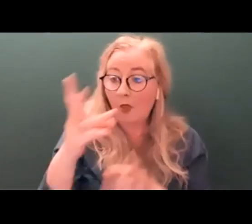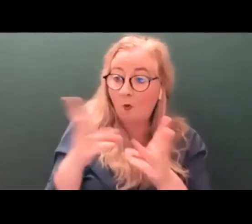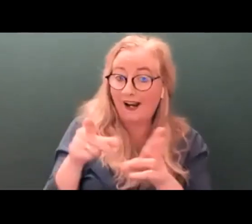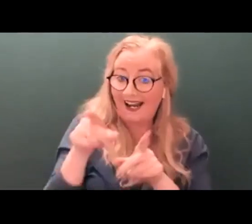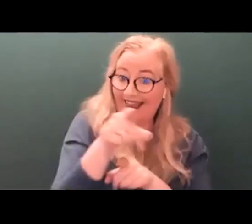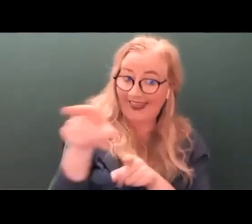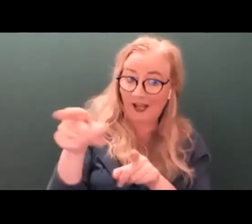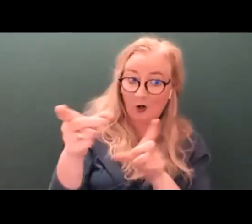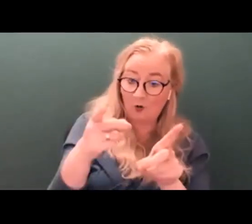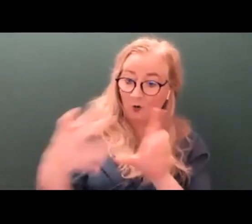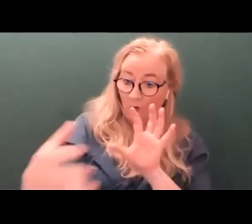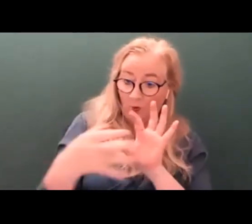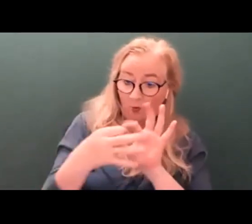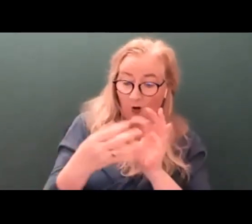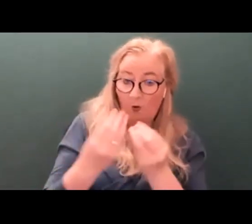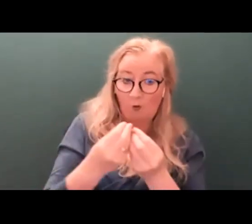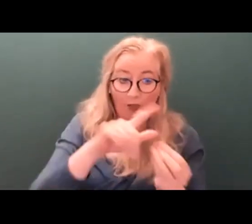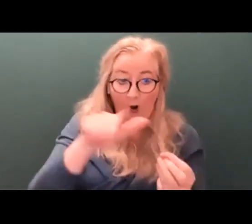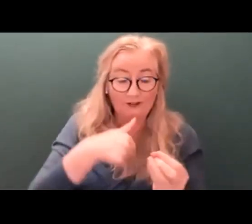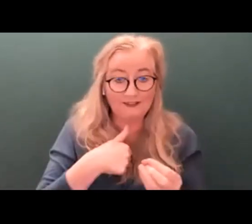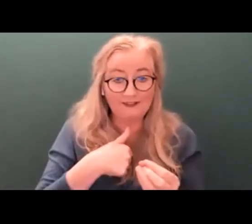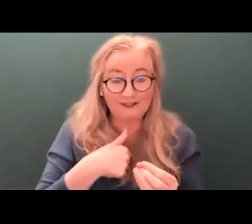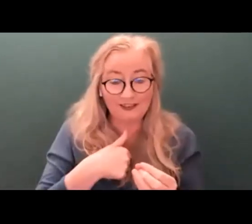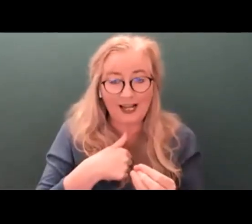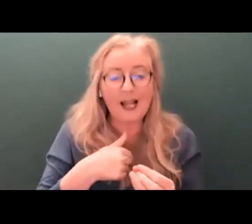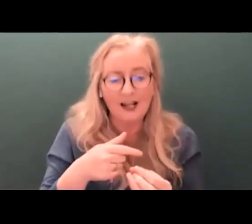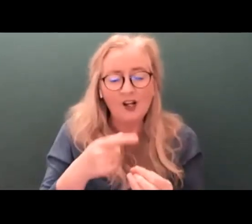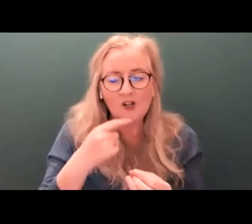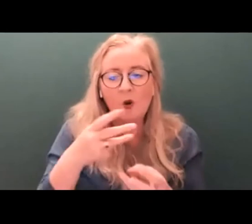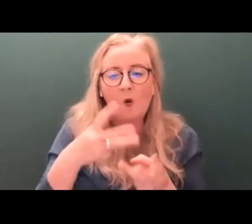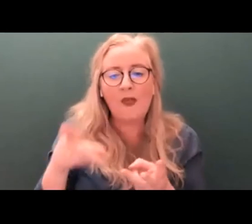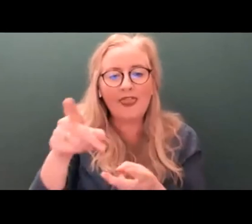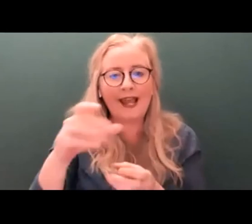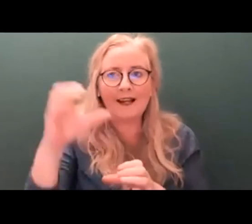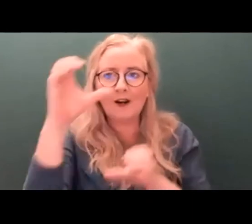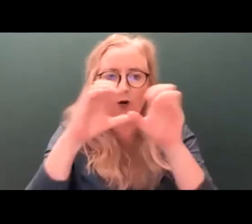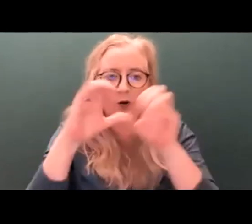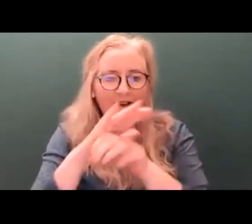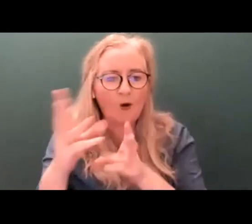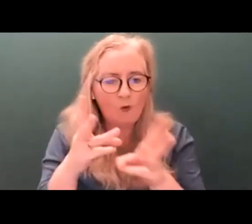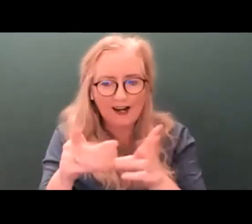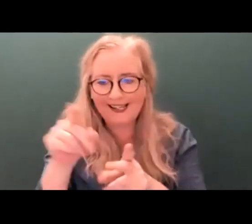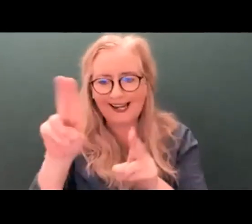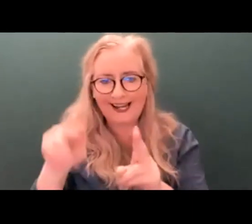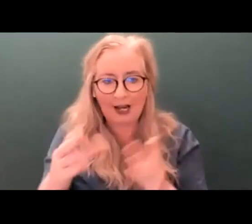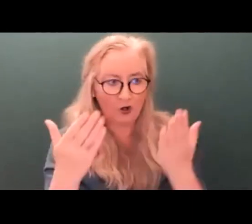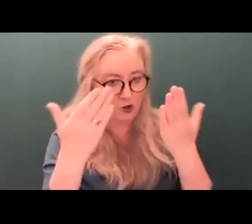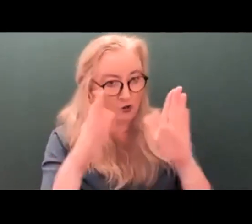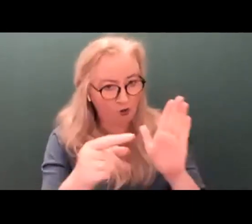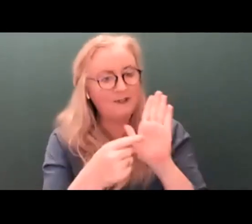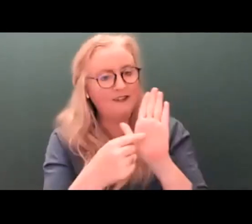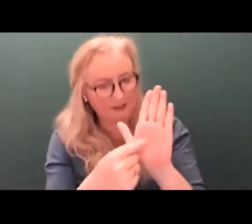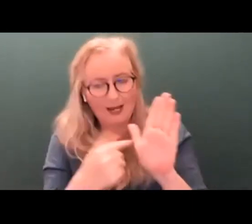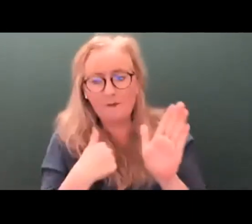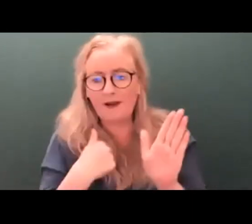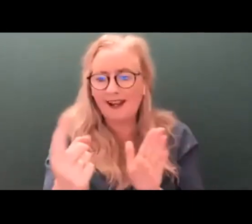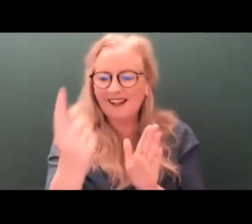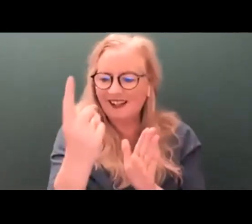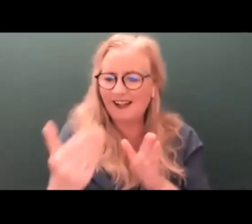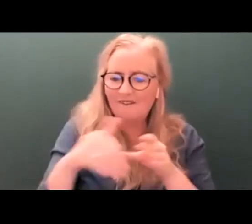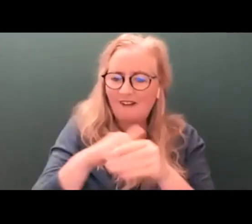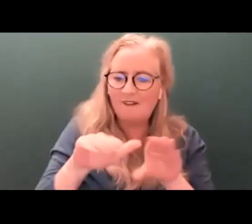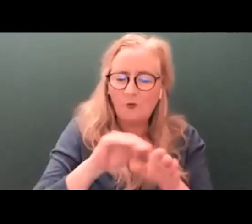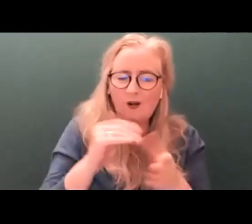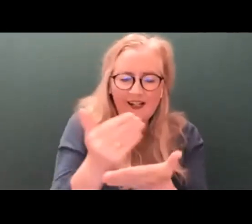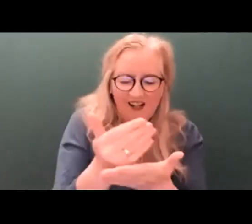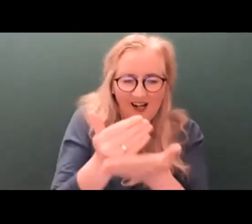could go towards them when they're seeking work, you know, that they can show that they've been involved in conservation